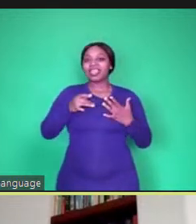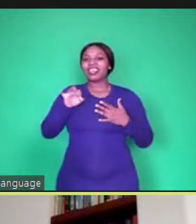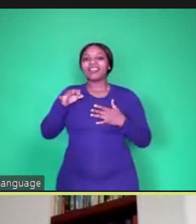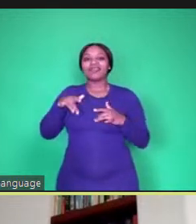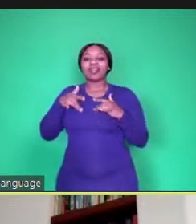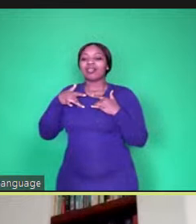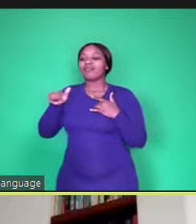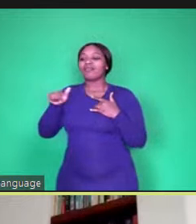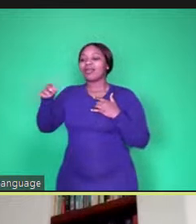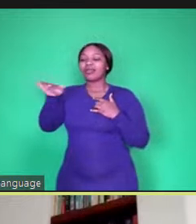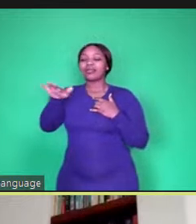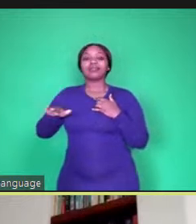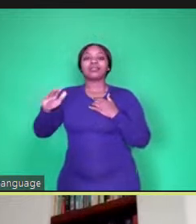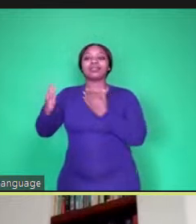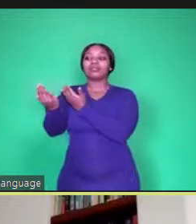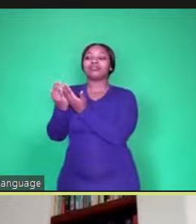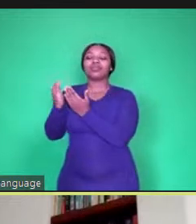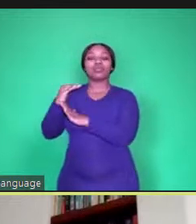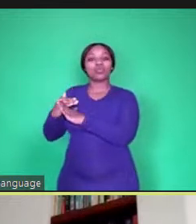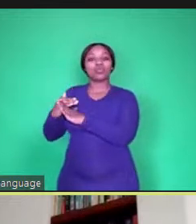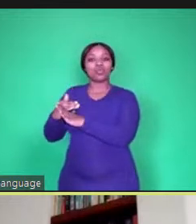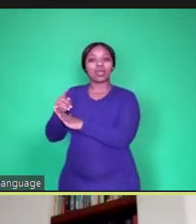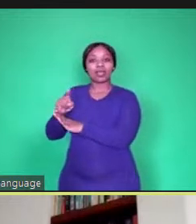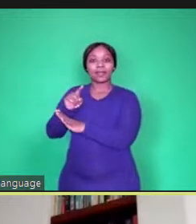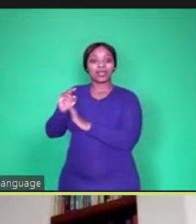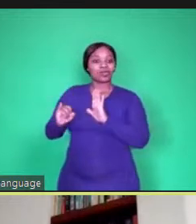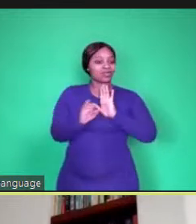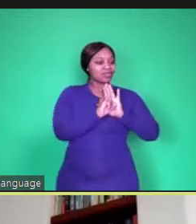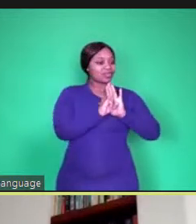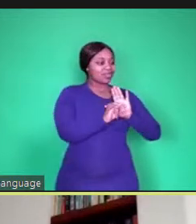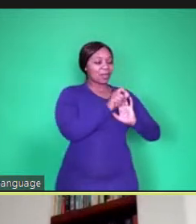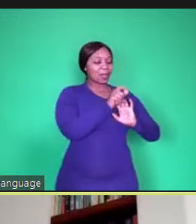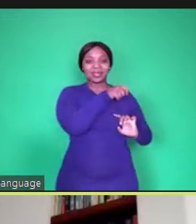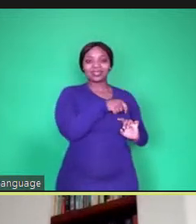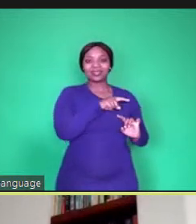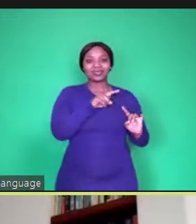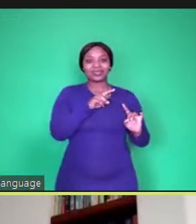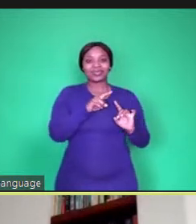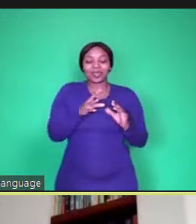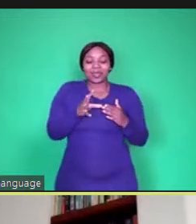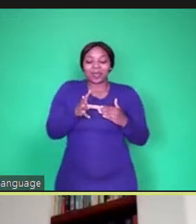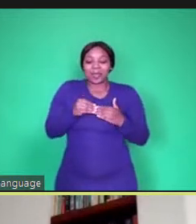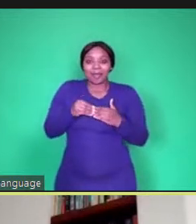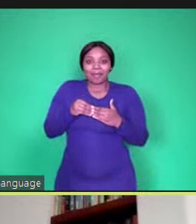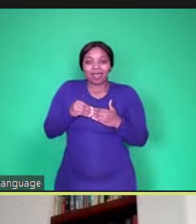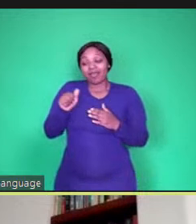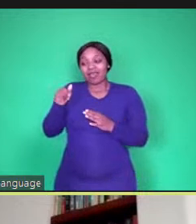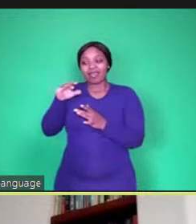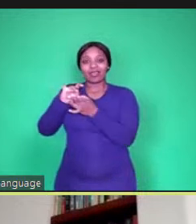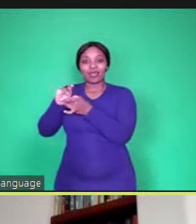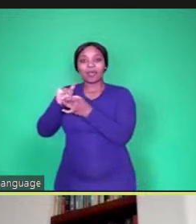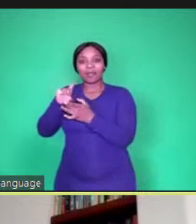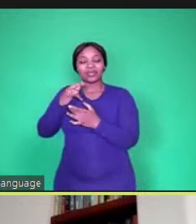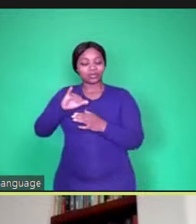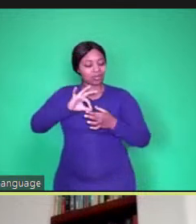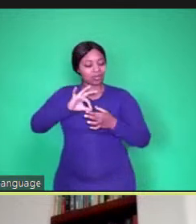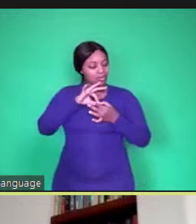destination areas and who are not identified as a non-resident member of another home may still be attached to this